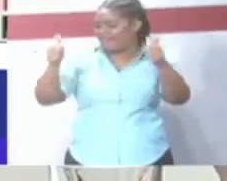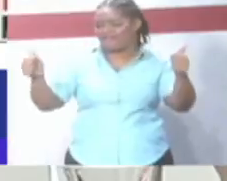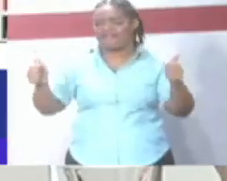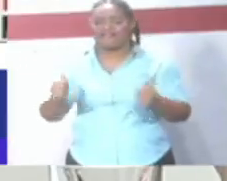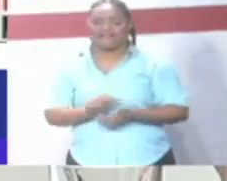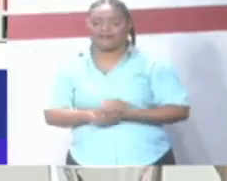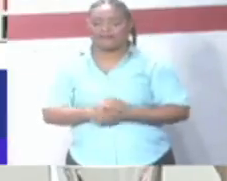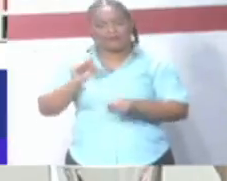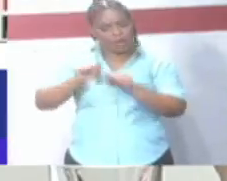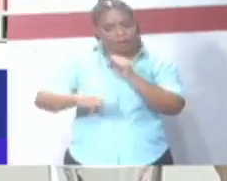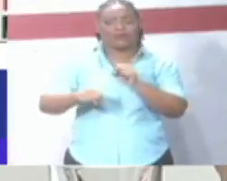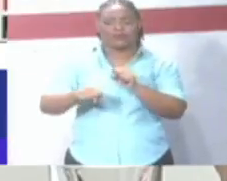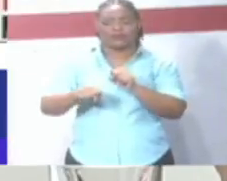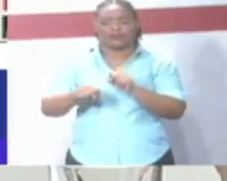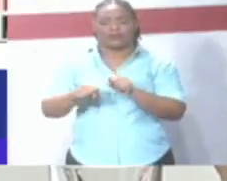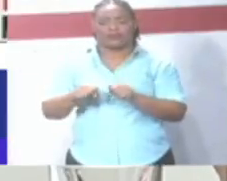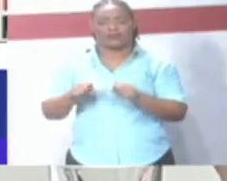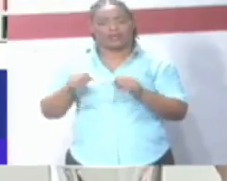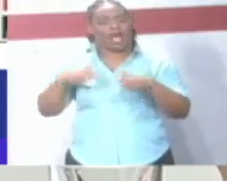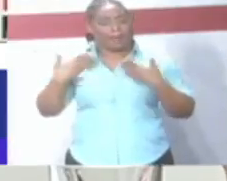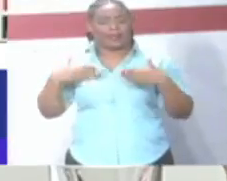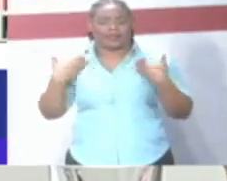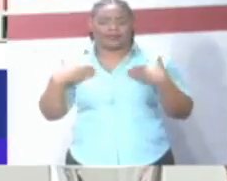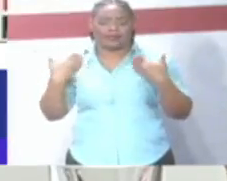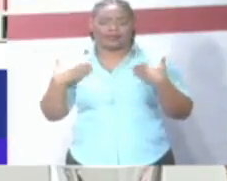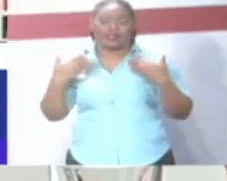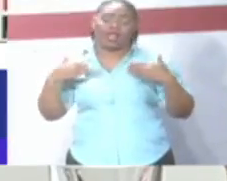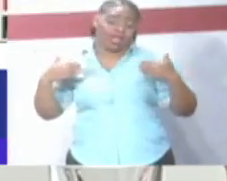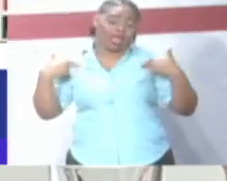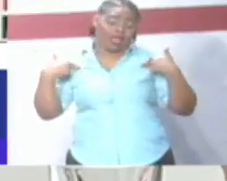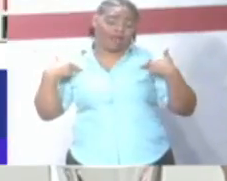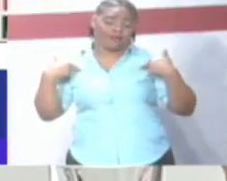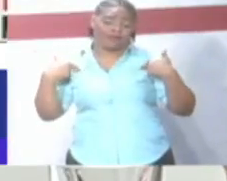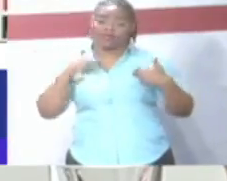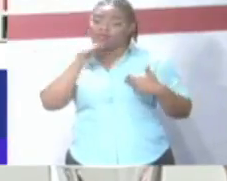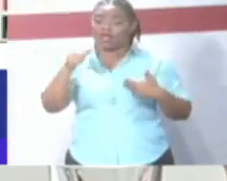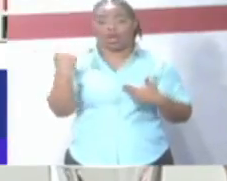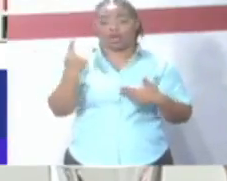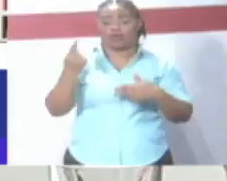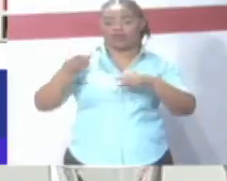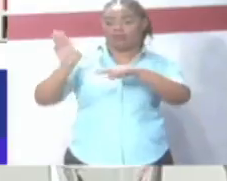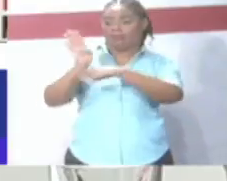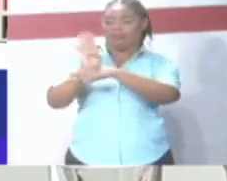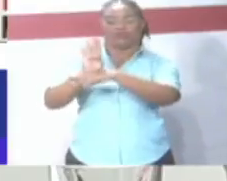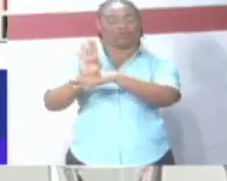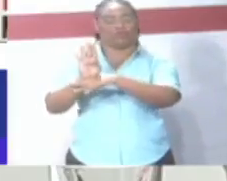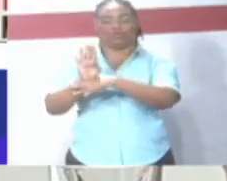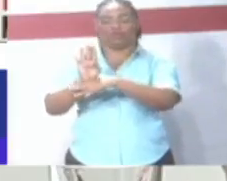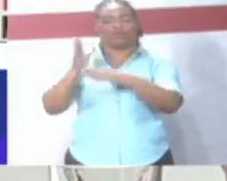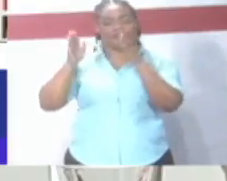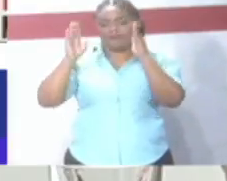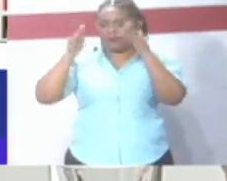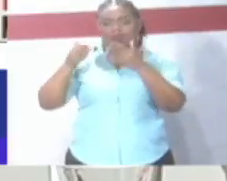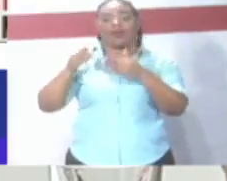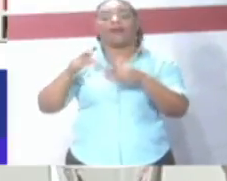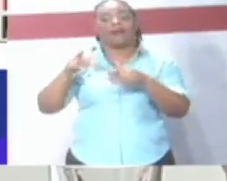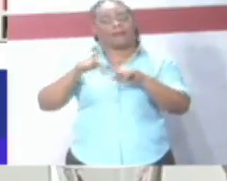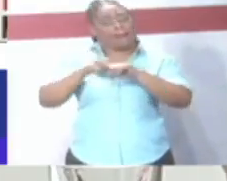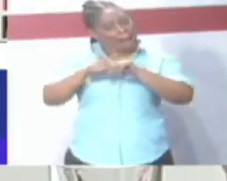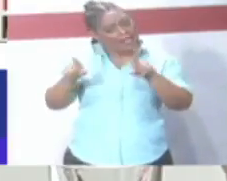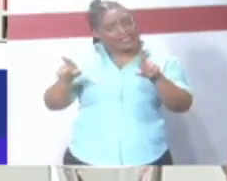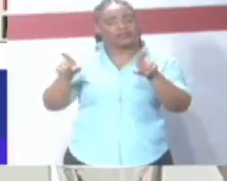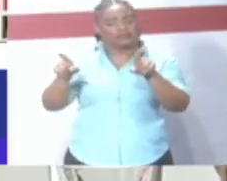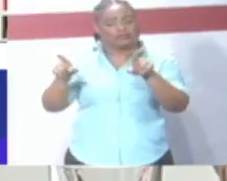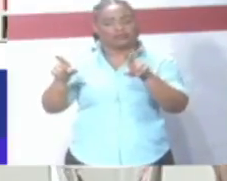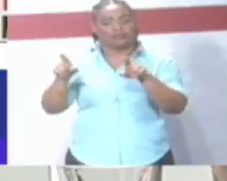be welcomed, not only from a business perspective, employment perspective, but it will give the country